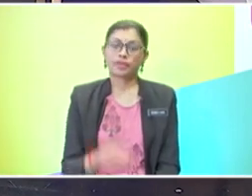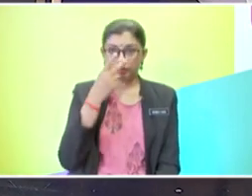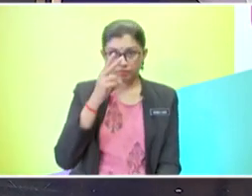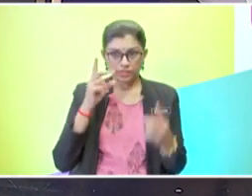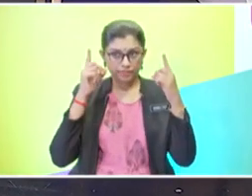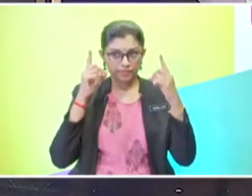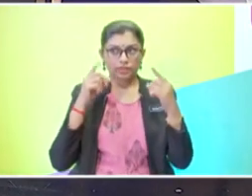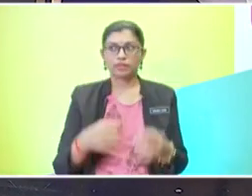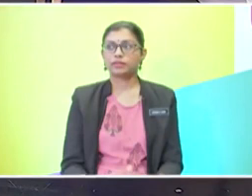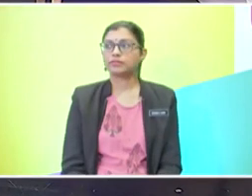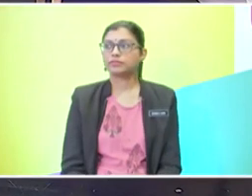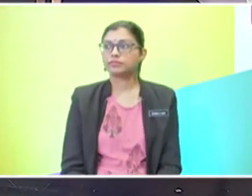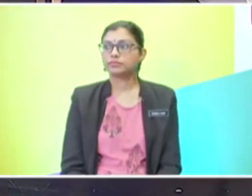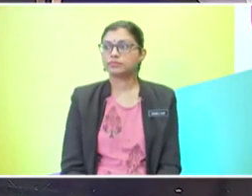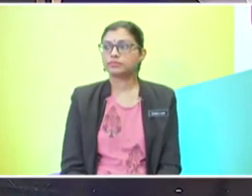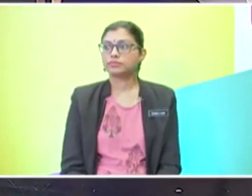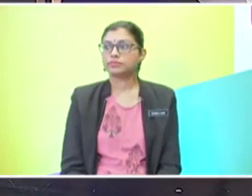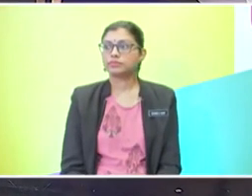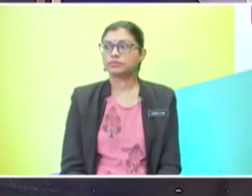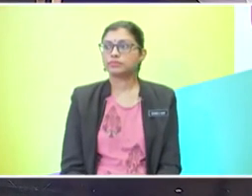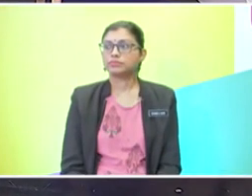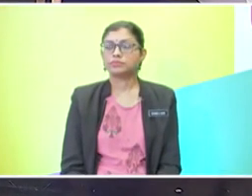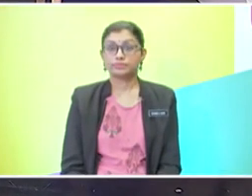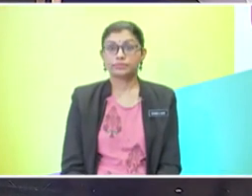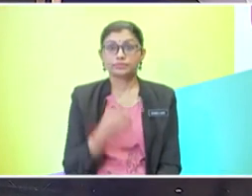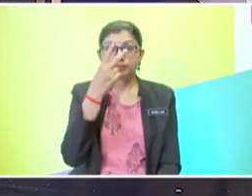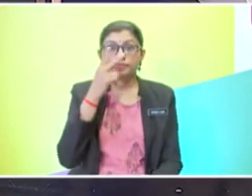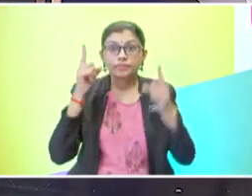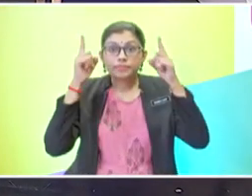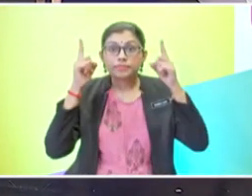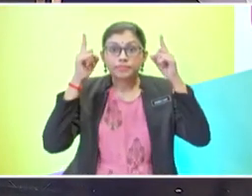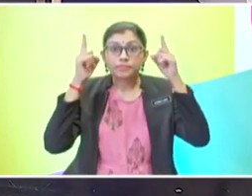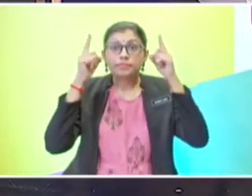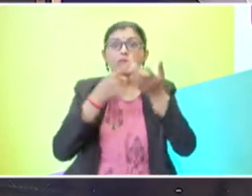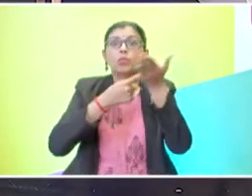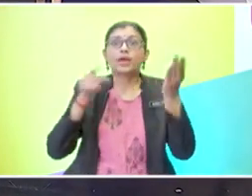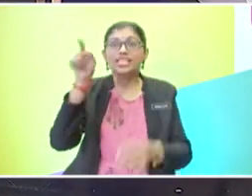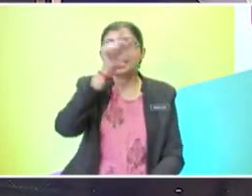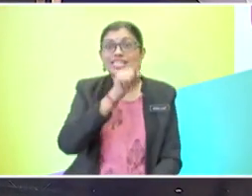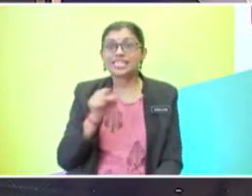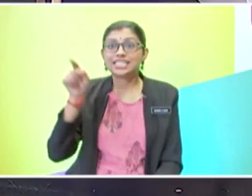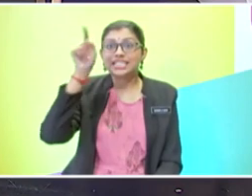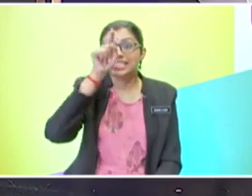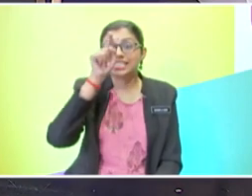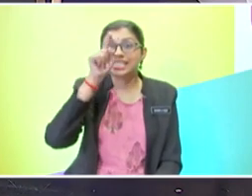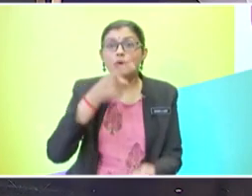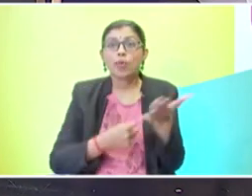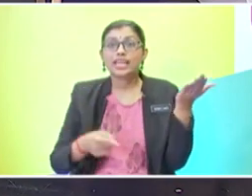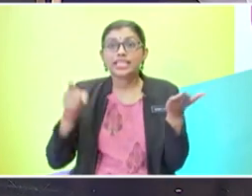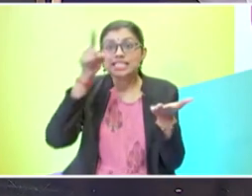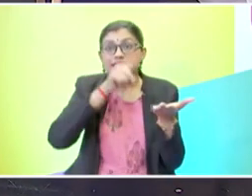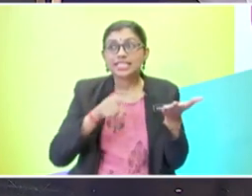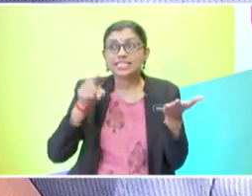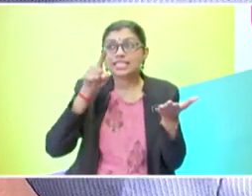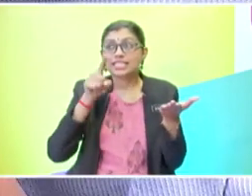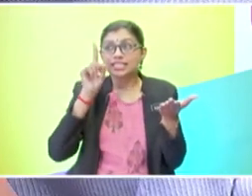This one. It's circled there. Okay. Okay. So I'm just going to lift it up and show it to the camera. Can you say what's the circle there? So here you can see there is a